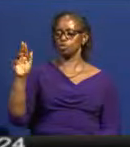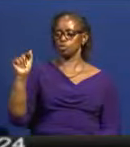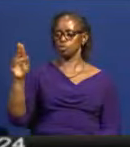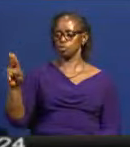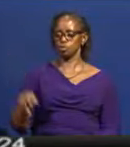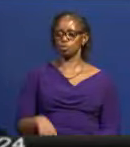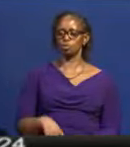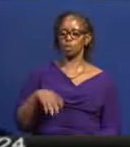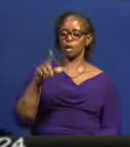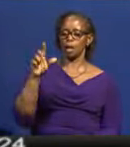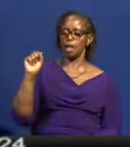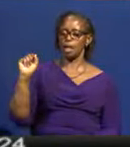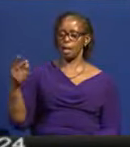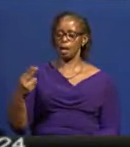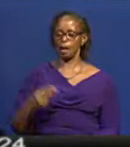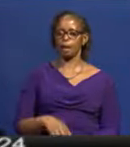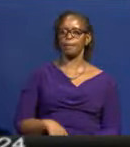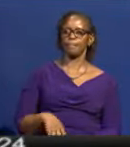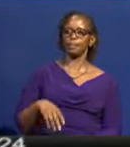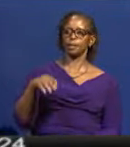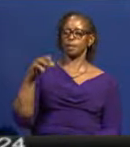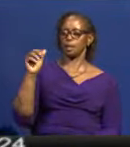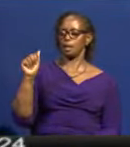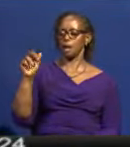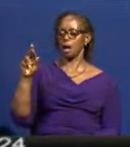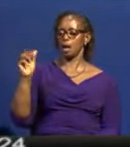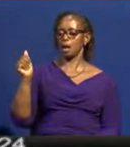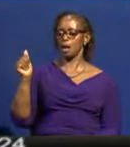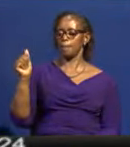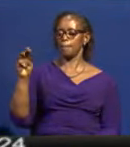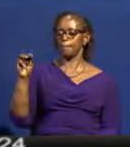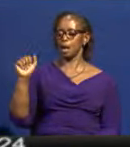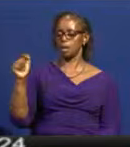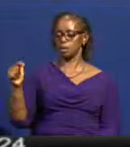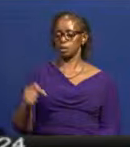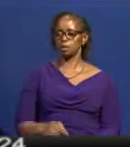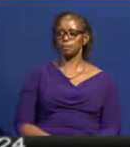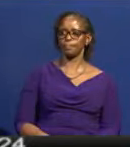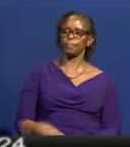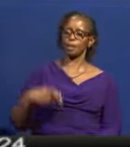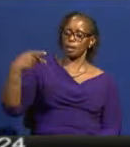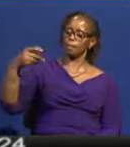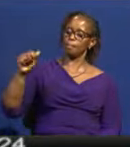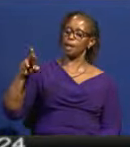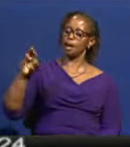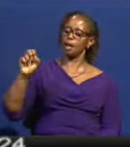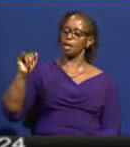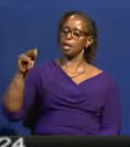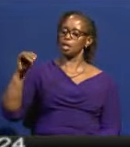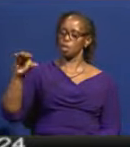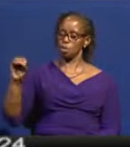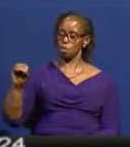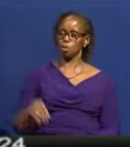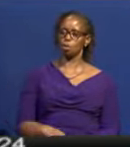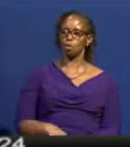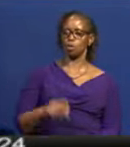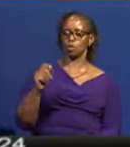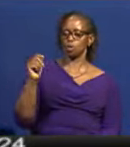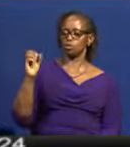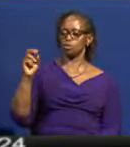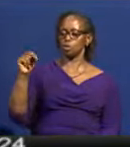Lea Sankaire, Lemankon Aramat, Agnes Pareño, Gabriel